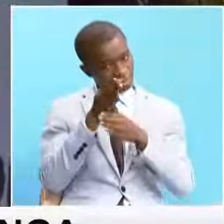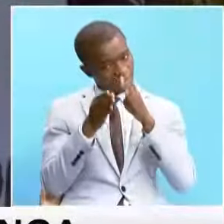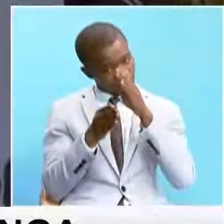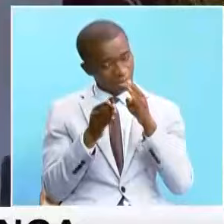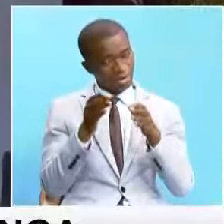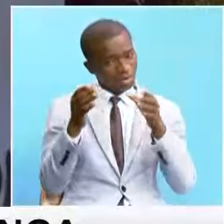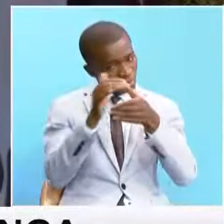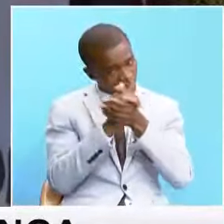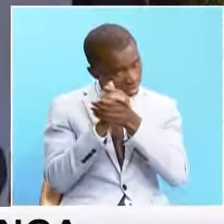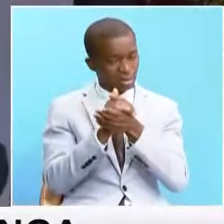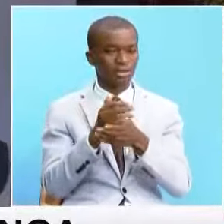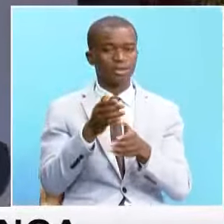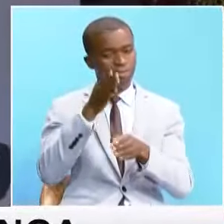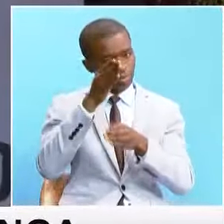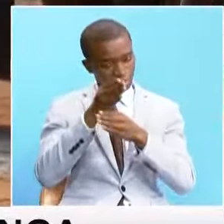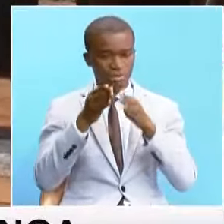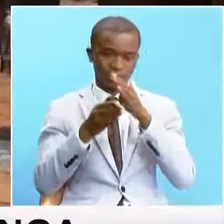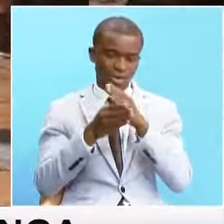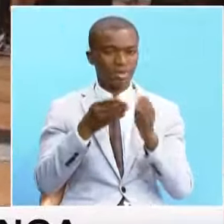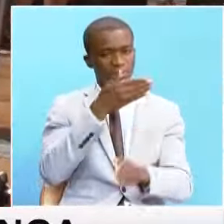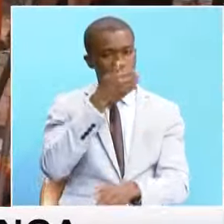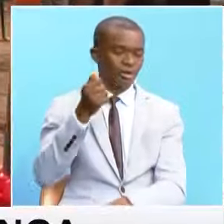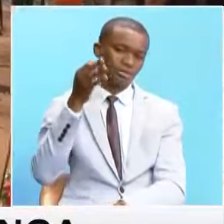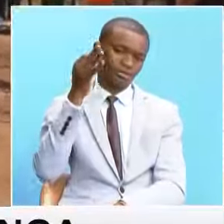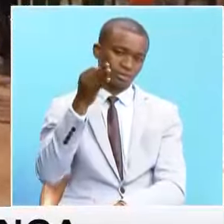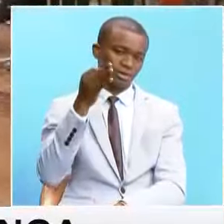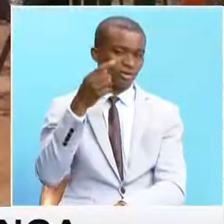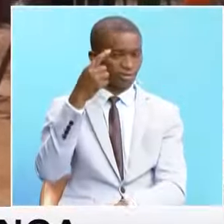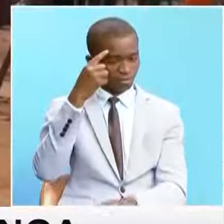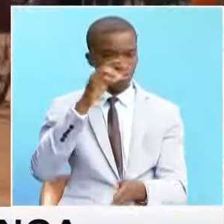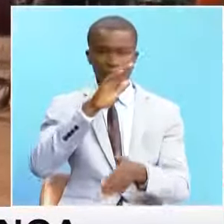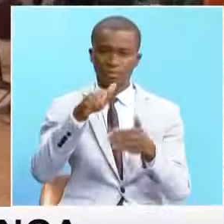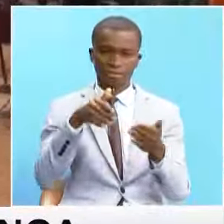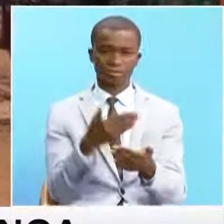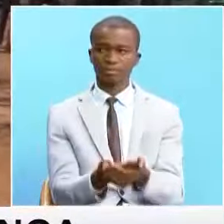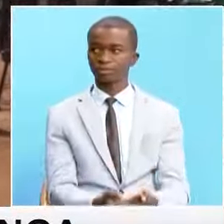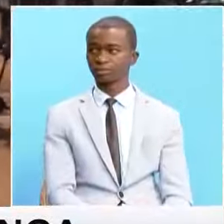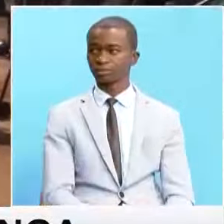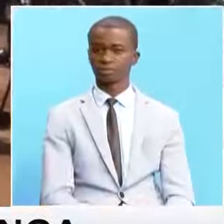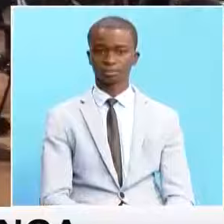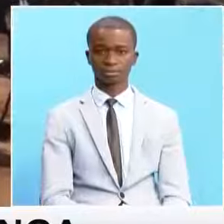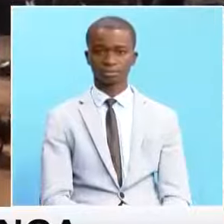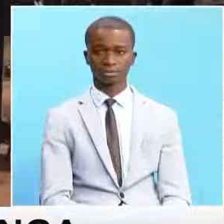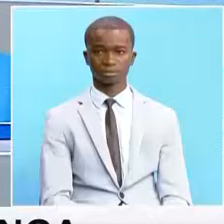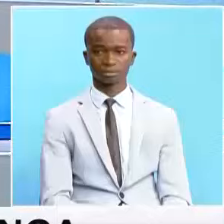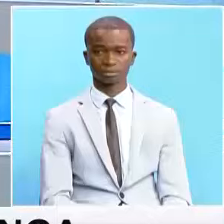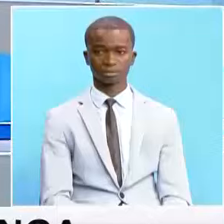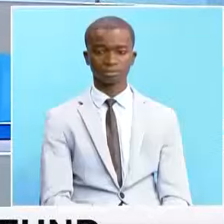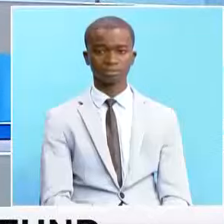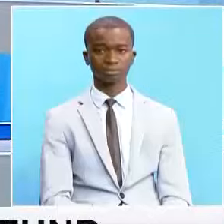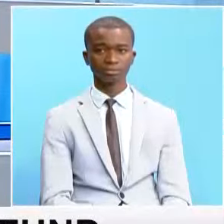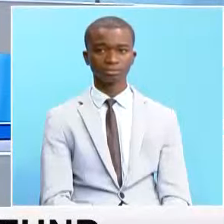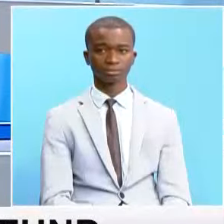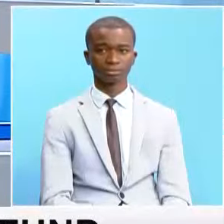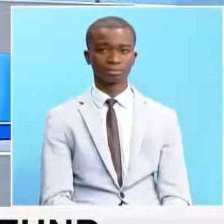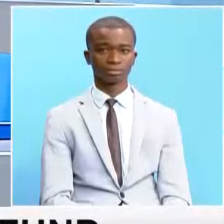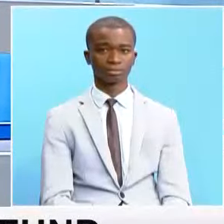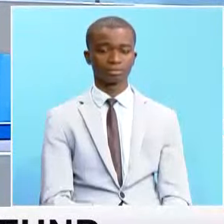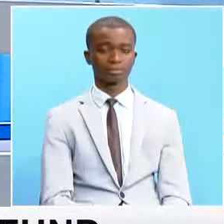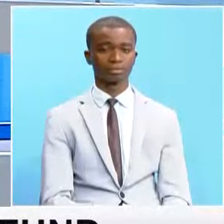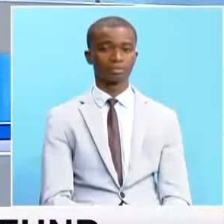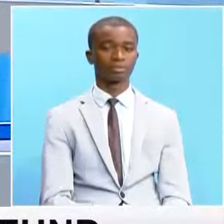Building a Better Future for All. Pamela Inamba reporting for ZANIS in Mpika District, Muchinga Province. This